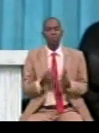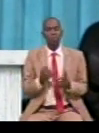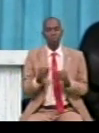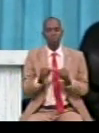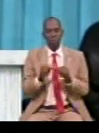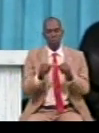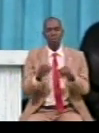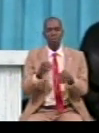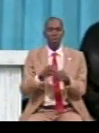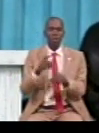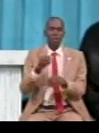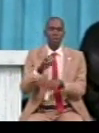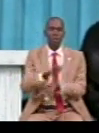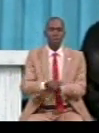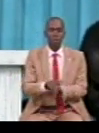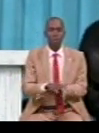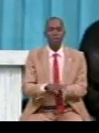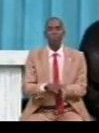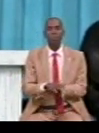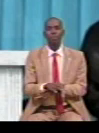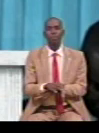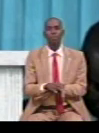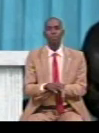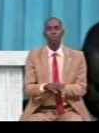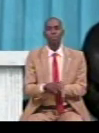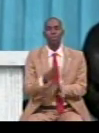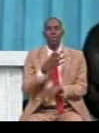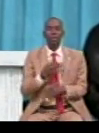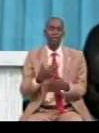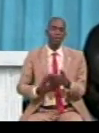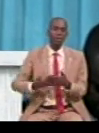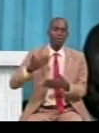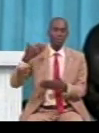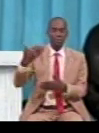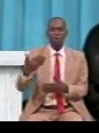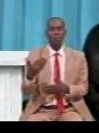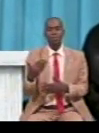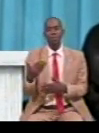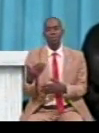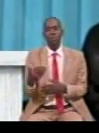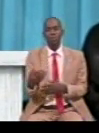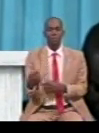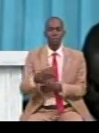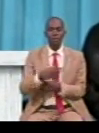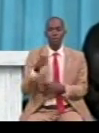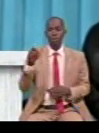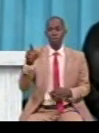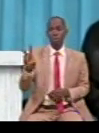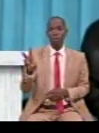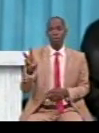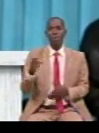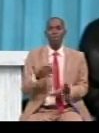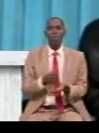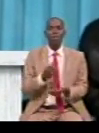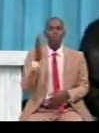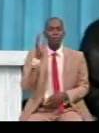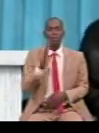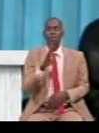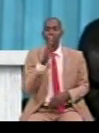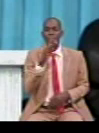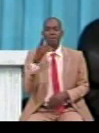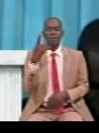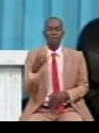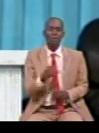the evening. And next tomorrow, the 26th, is going to be the